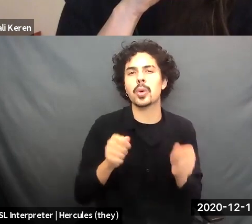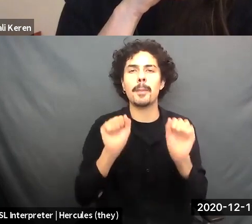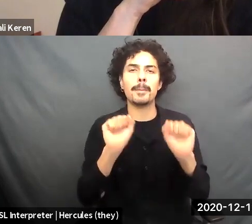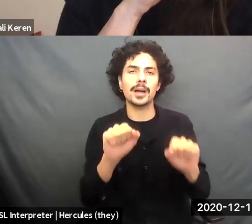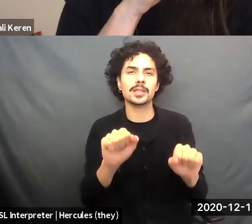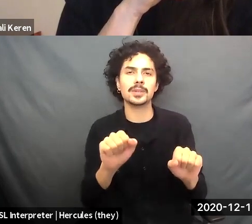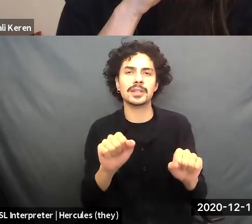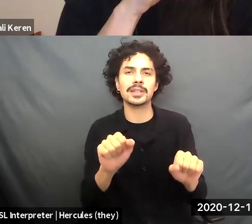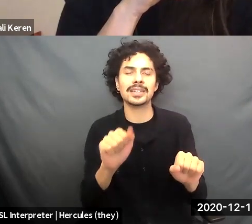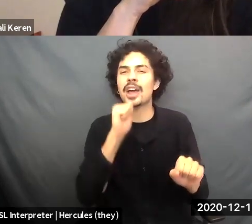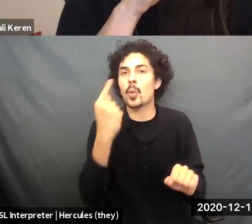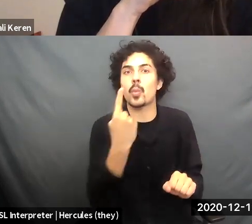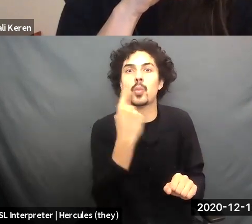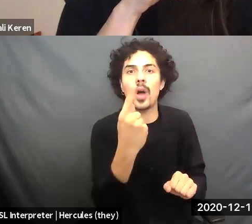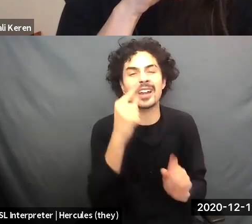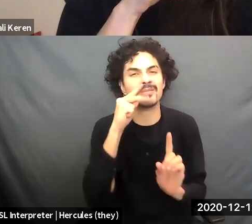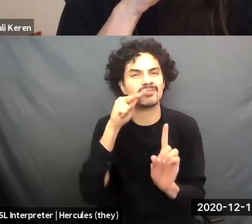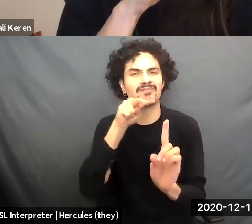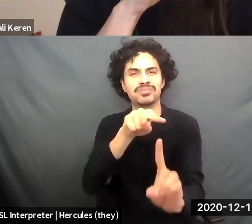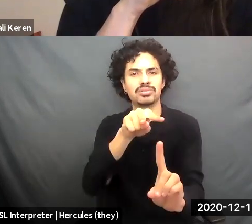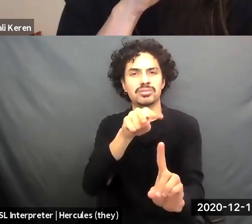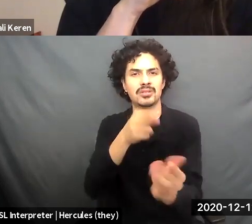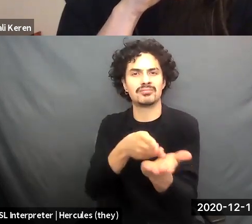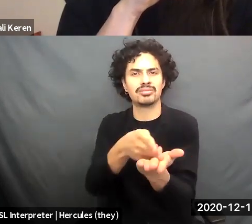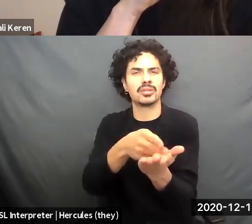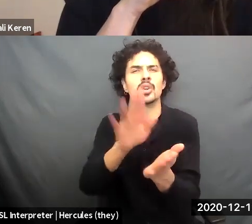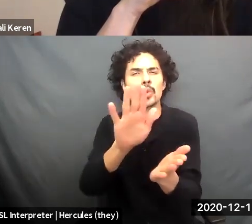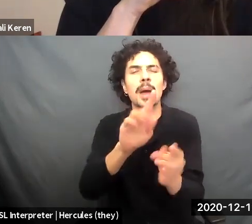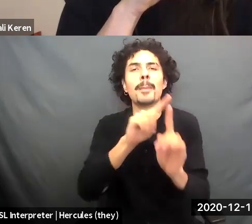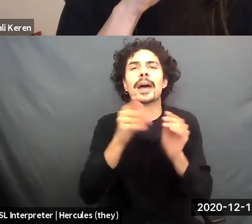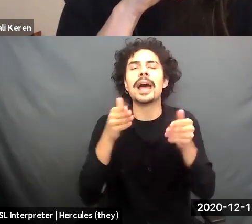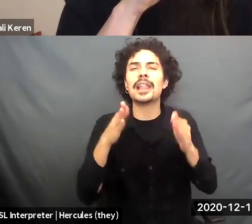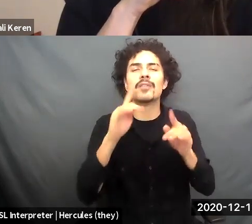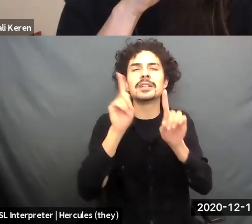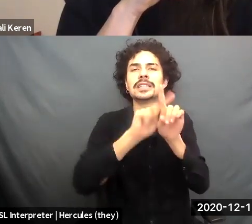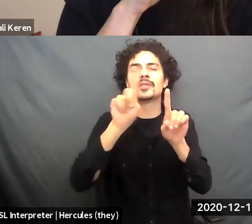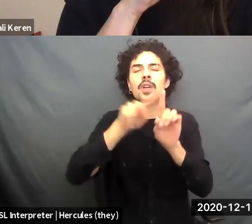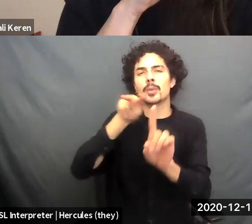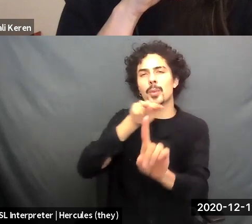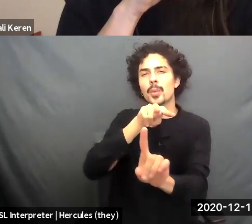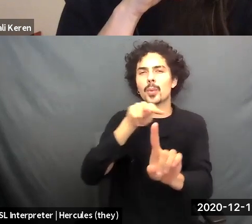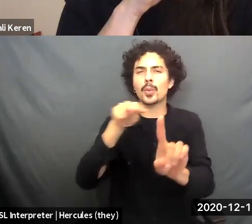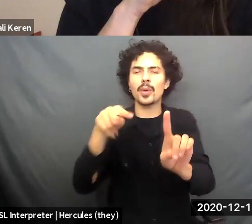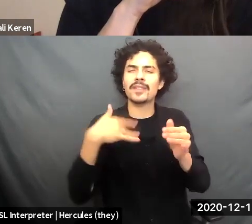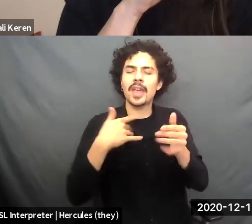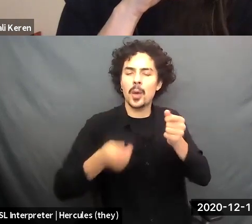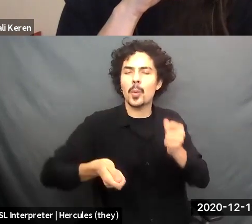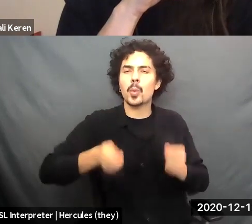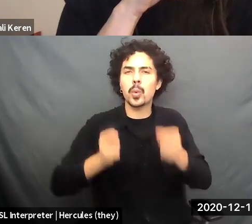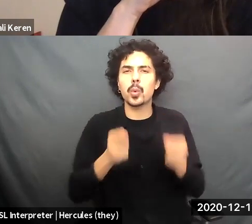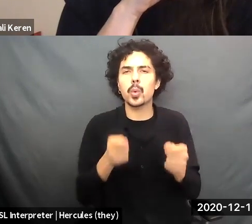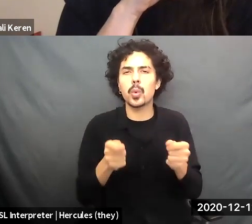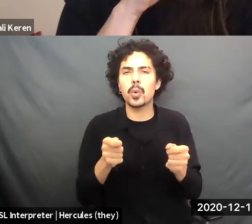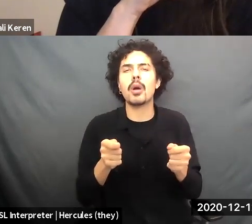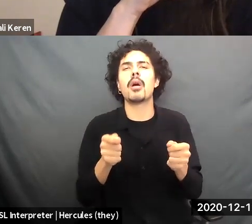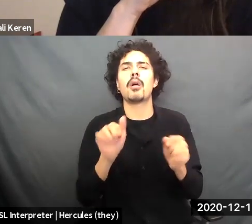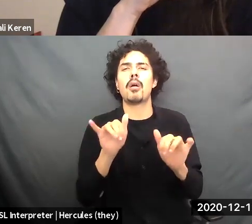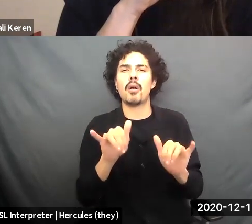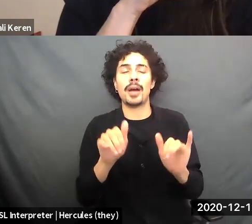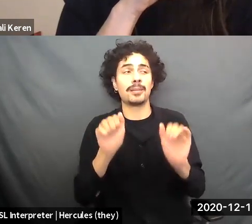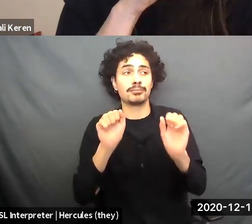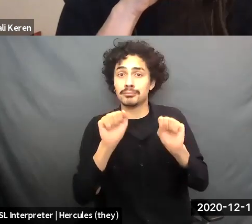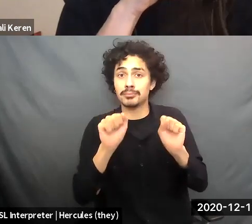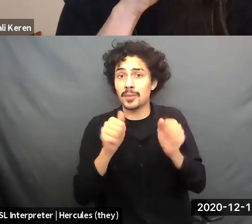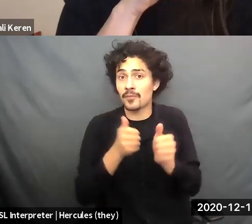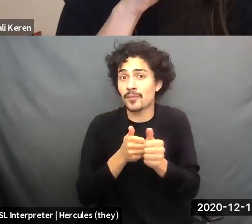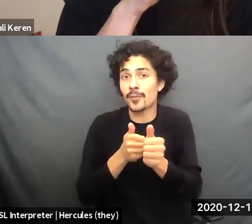one kind of singular viewpoint, but is porous and allows for multiple entry points that might follow a